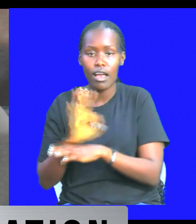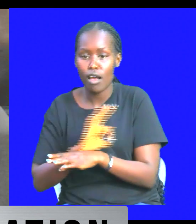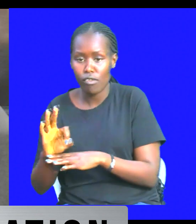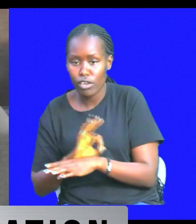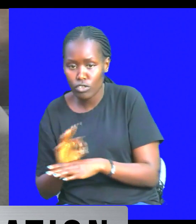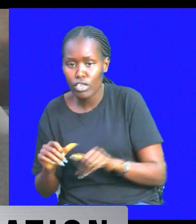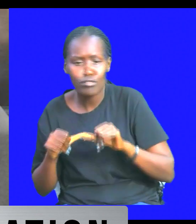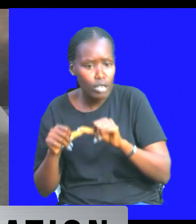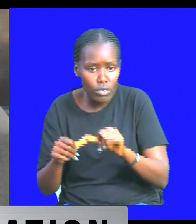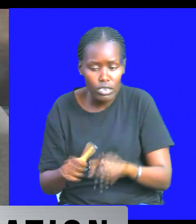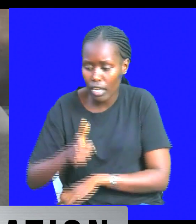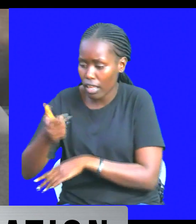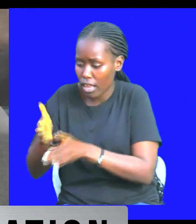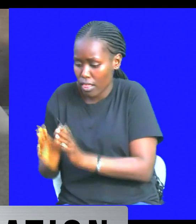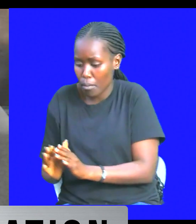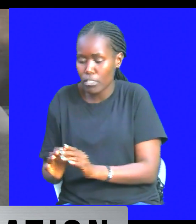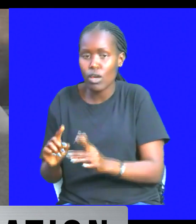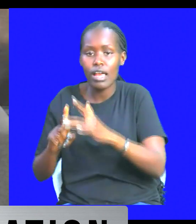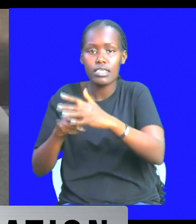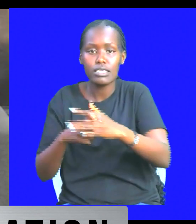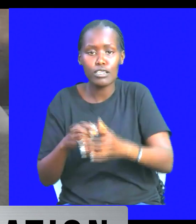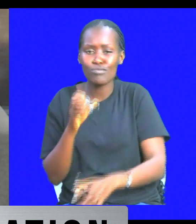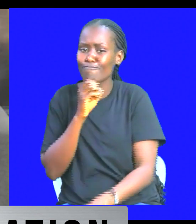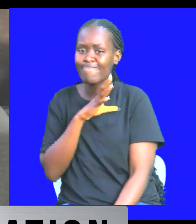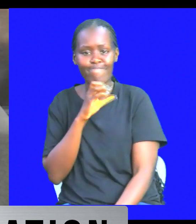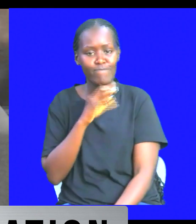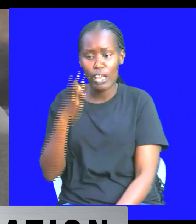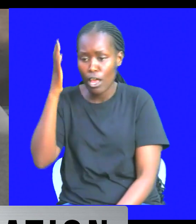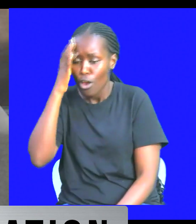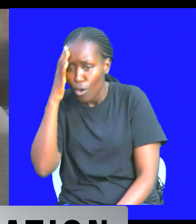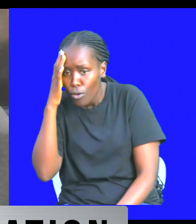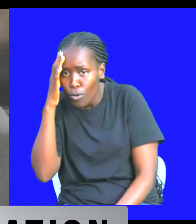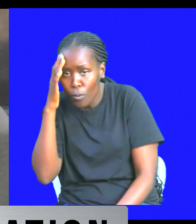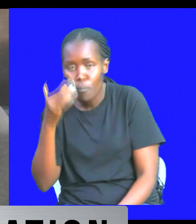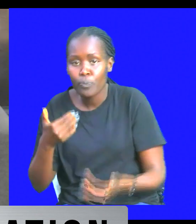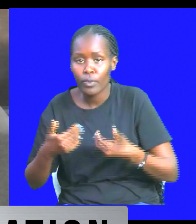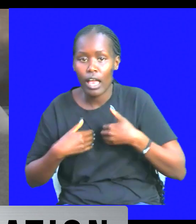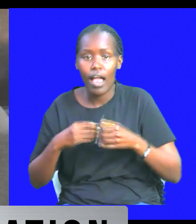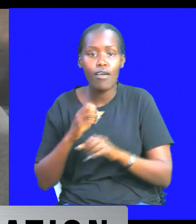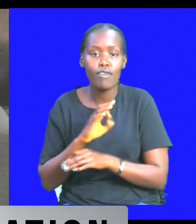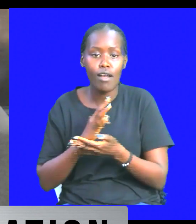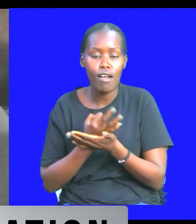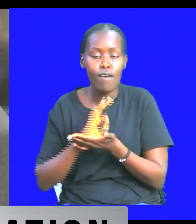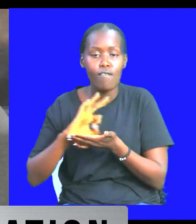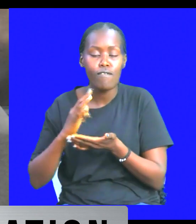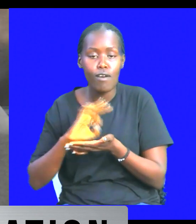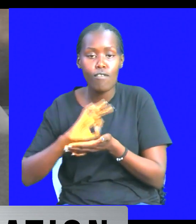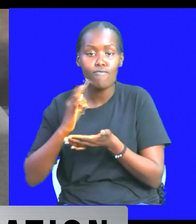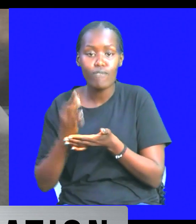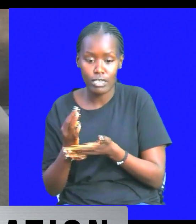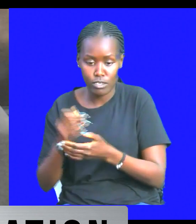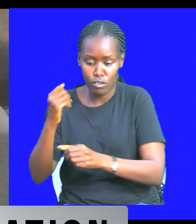and the other person begins to complain. And you know, we have already committed funds to counties to do